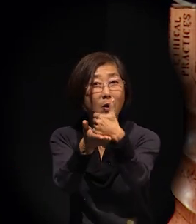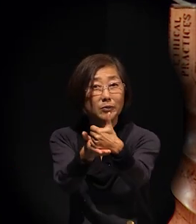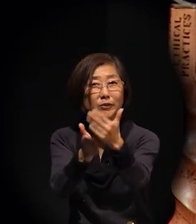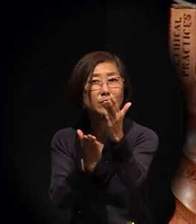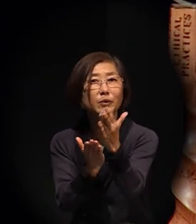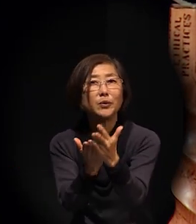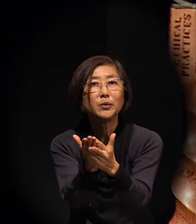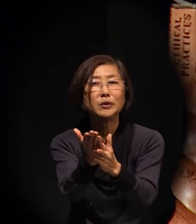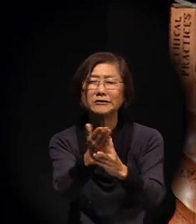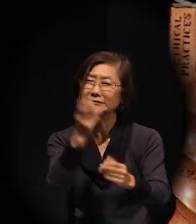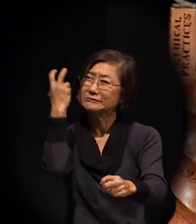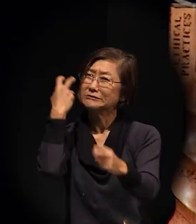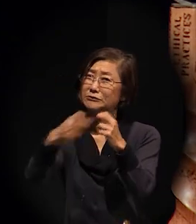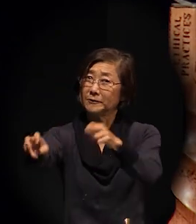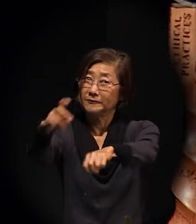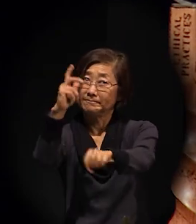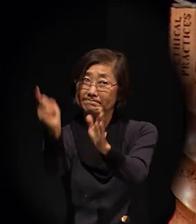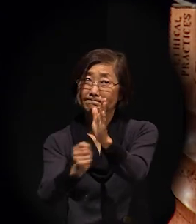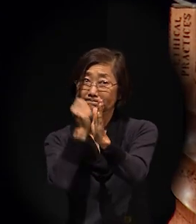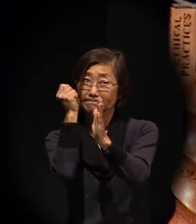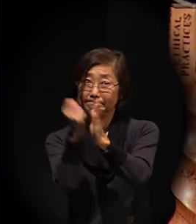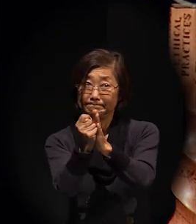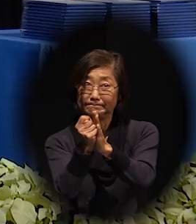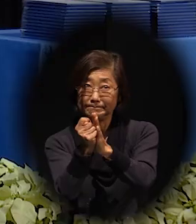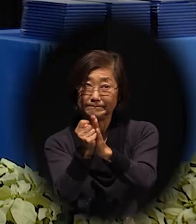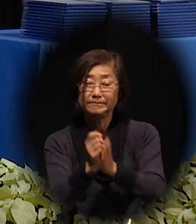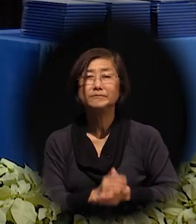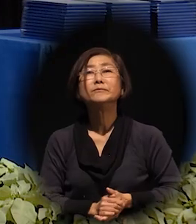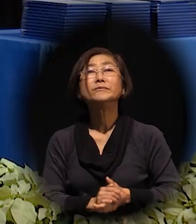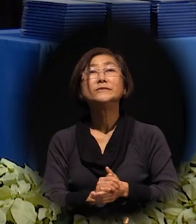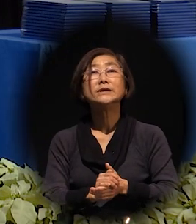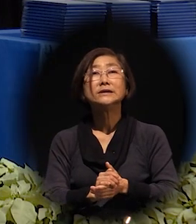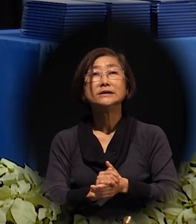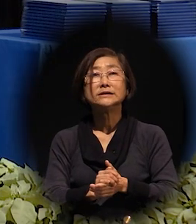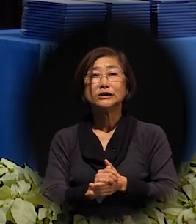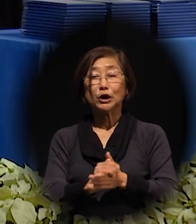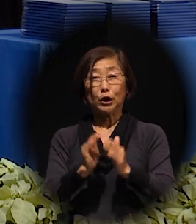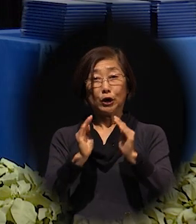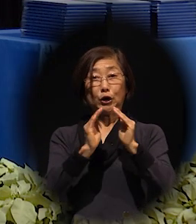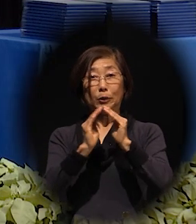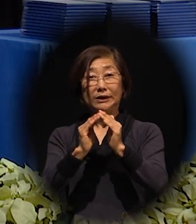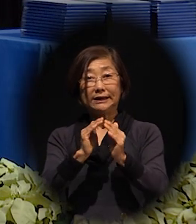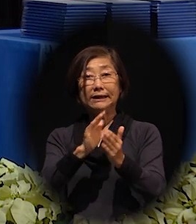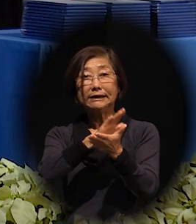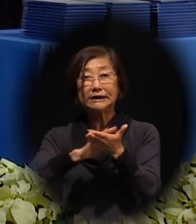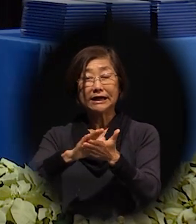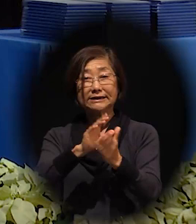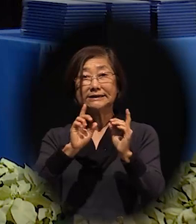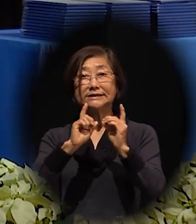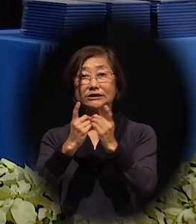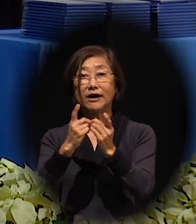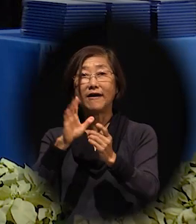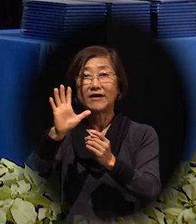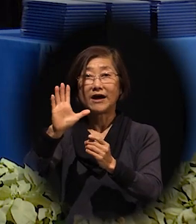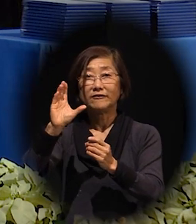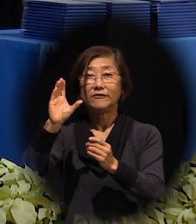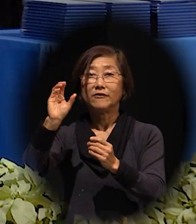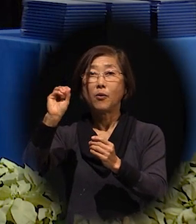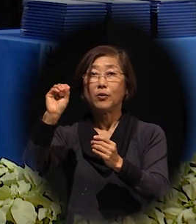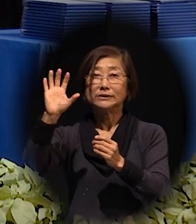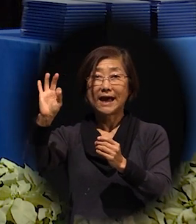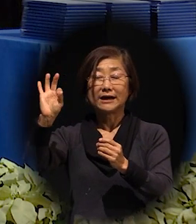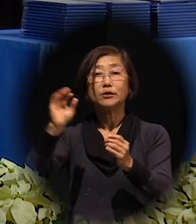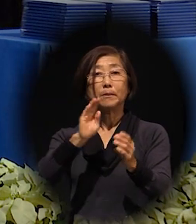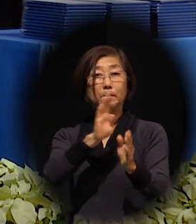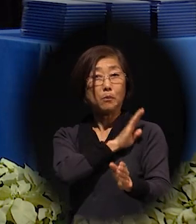helped you through your toughest moments. The Community College District 509 Board